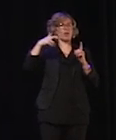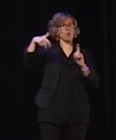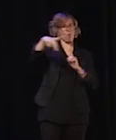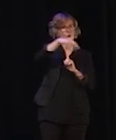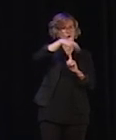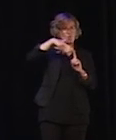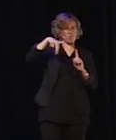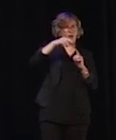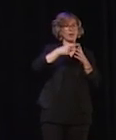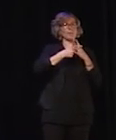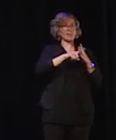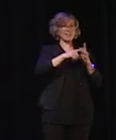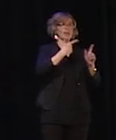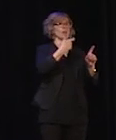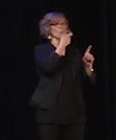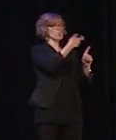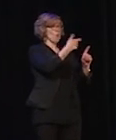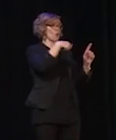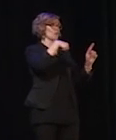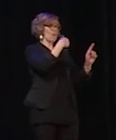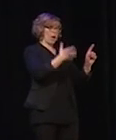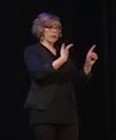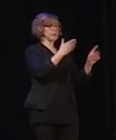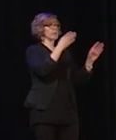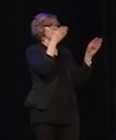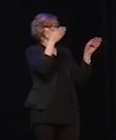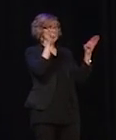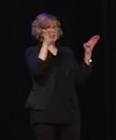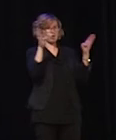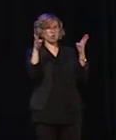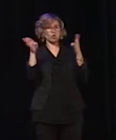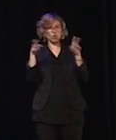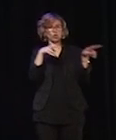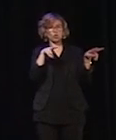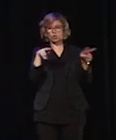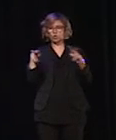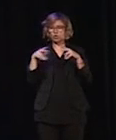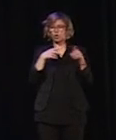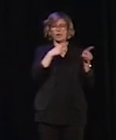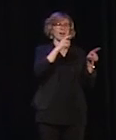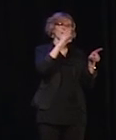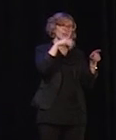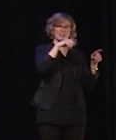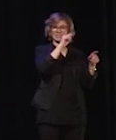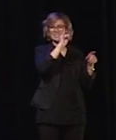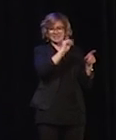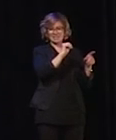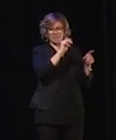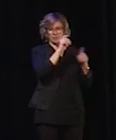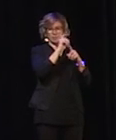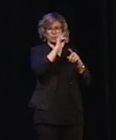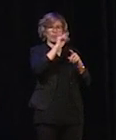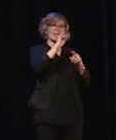look for him, and it cuts from Tim to Tim to Tim, as you would expect. But then I started cutting from Tim to doors. And what